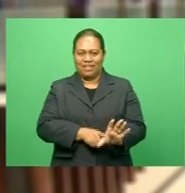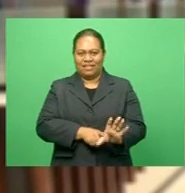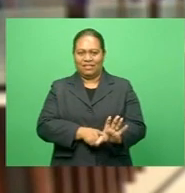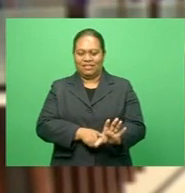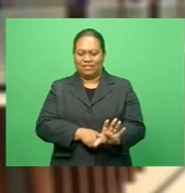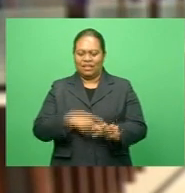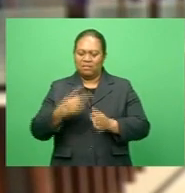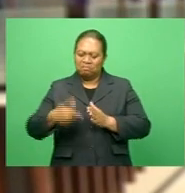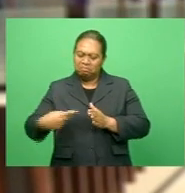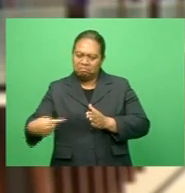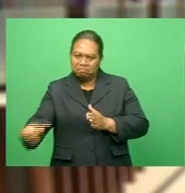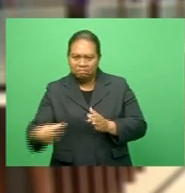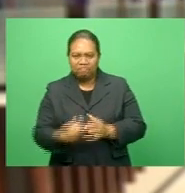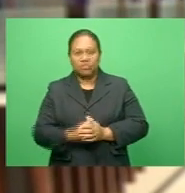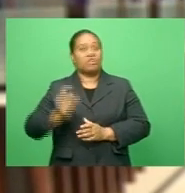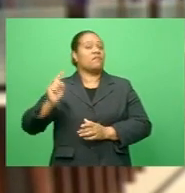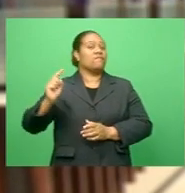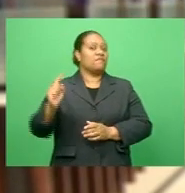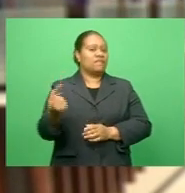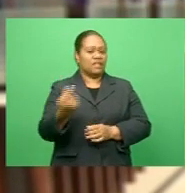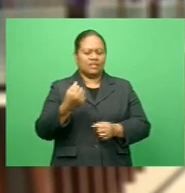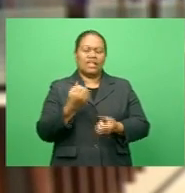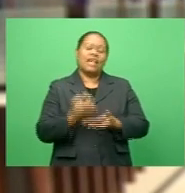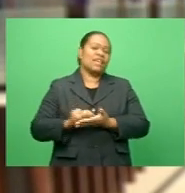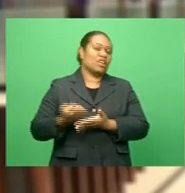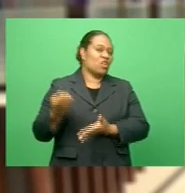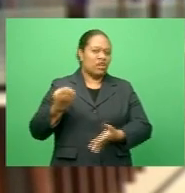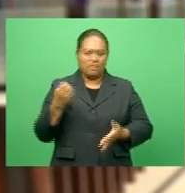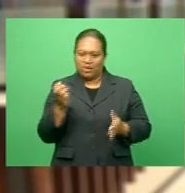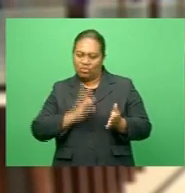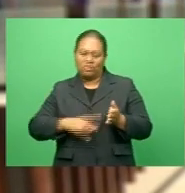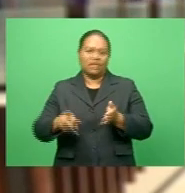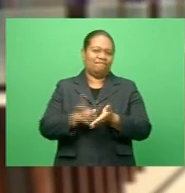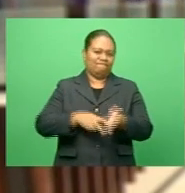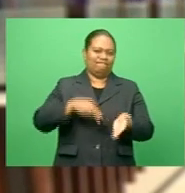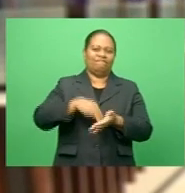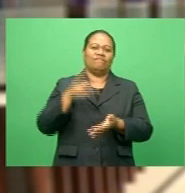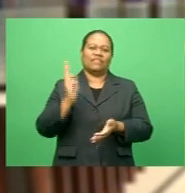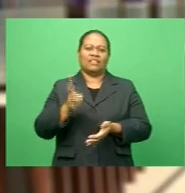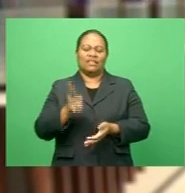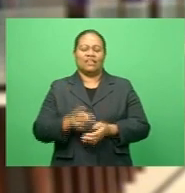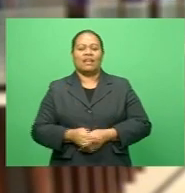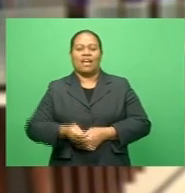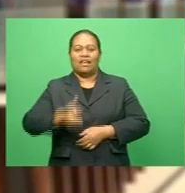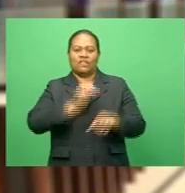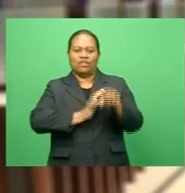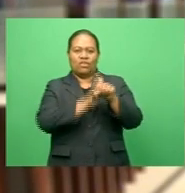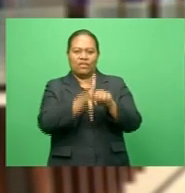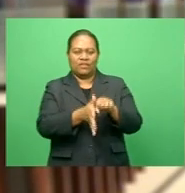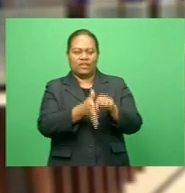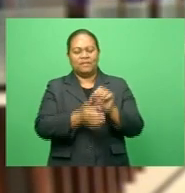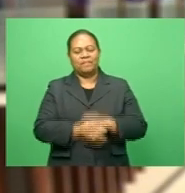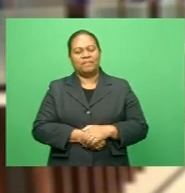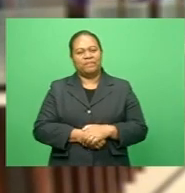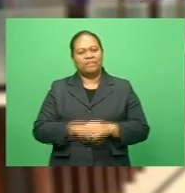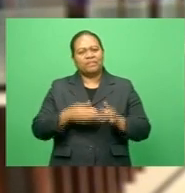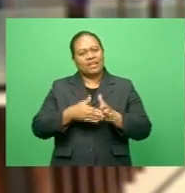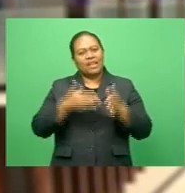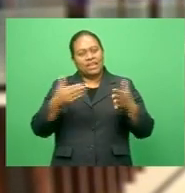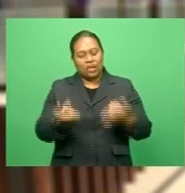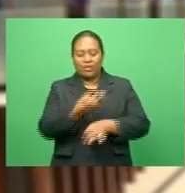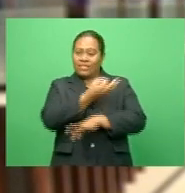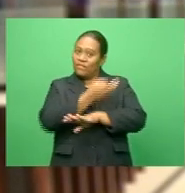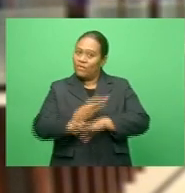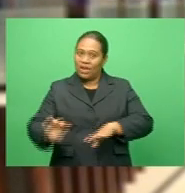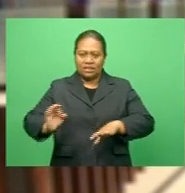keeping it on track to be the first major economy to fully recover from the pandemic. However, surging infections and fresh